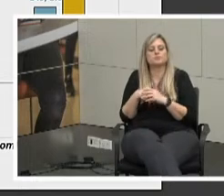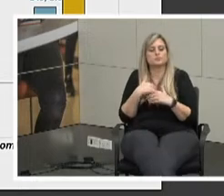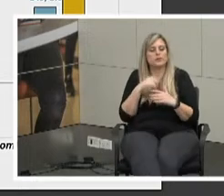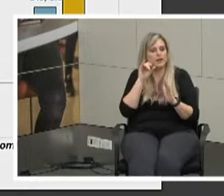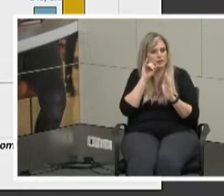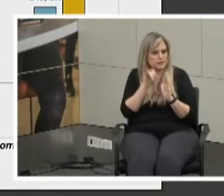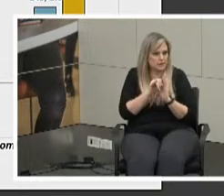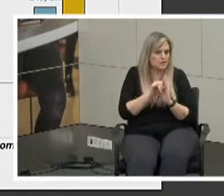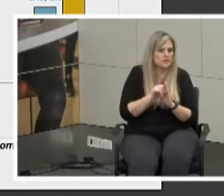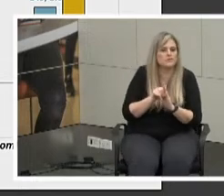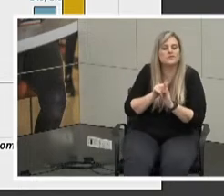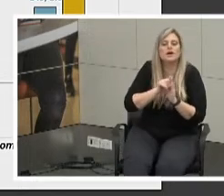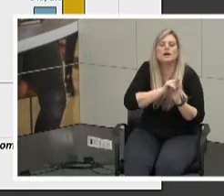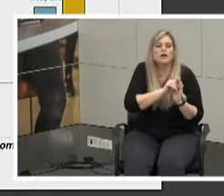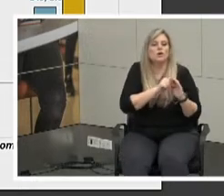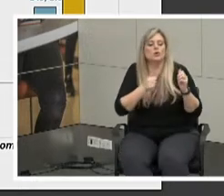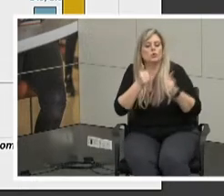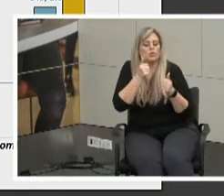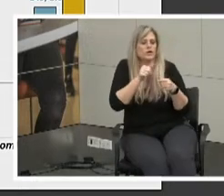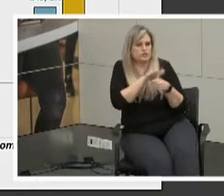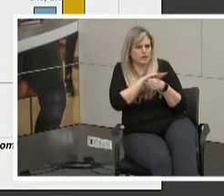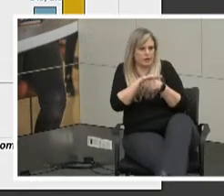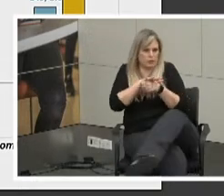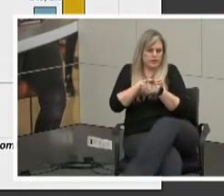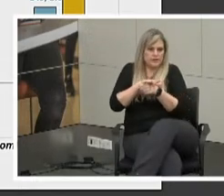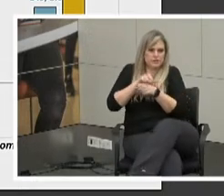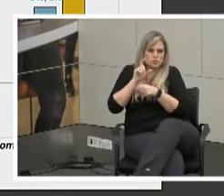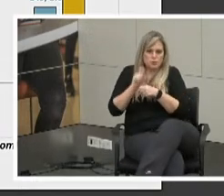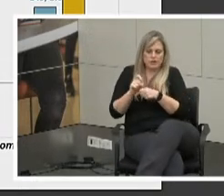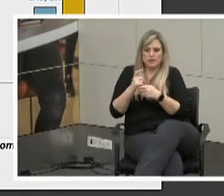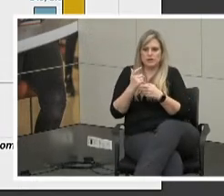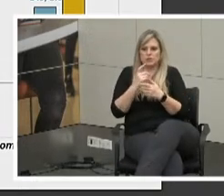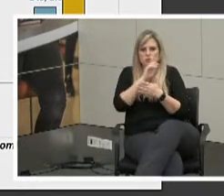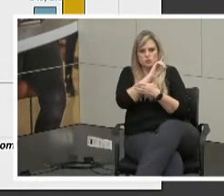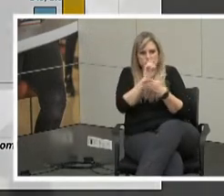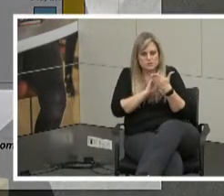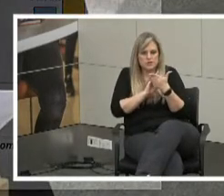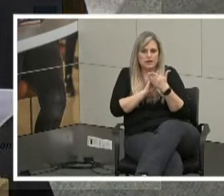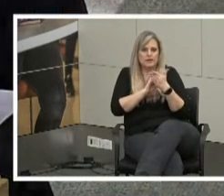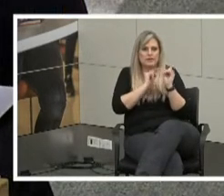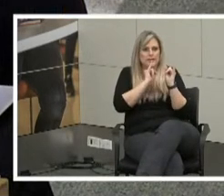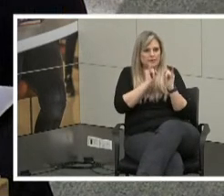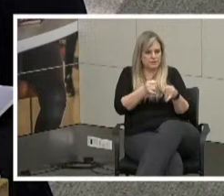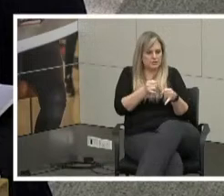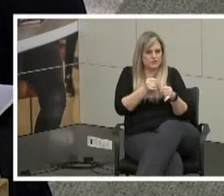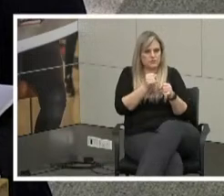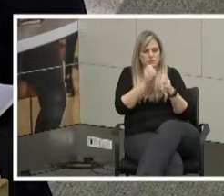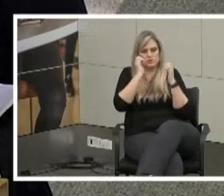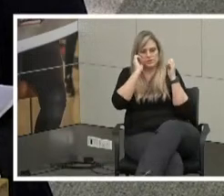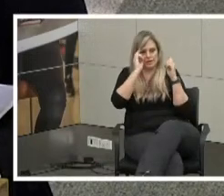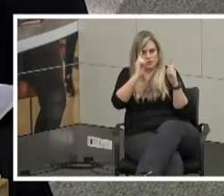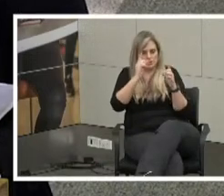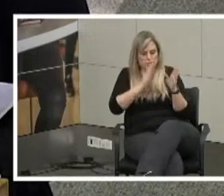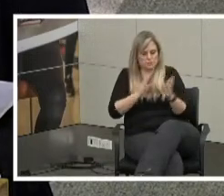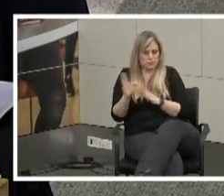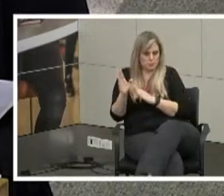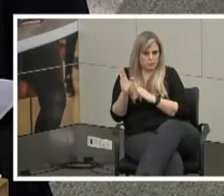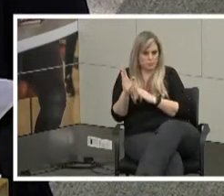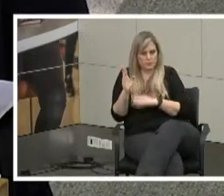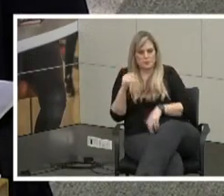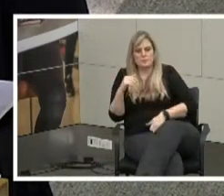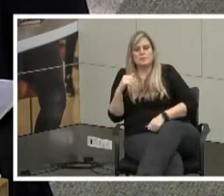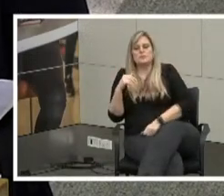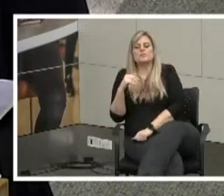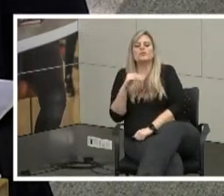identify those areas of need to design that individualized education program